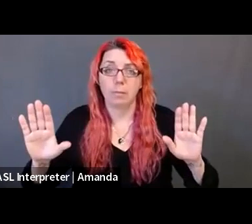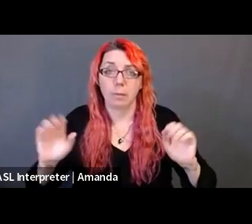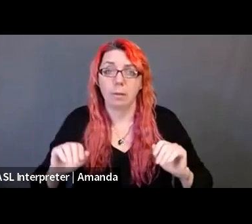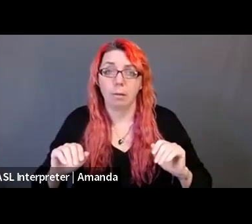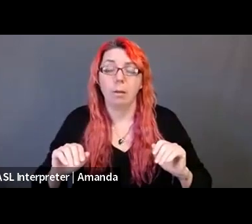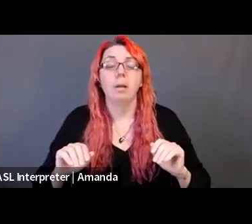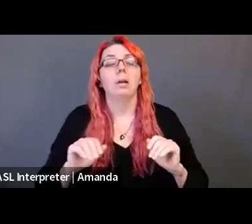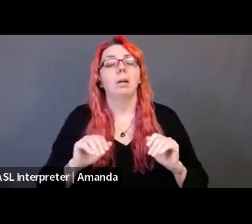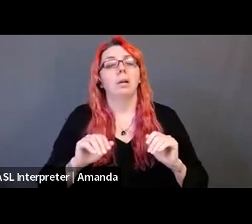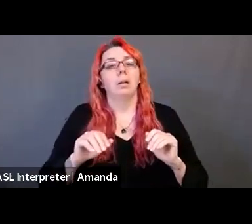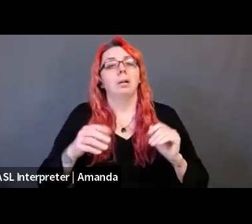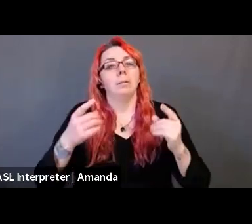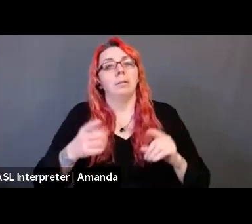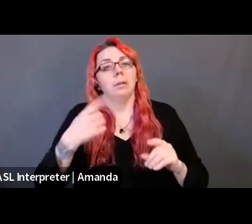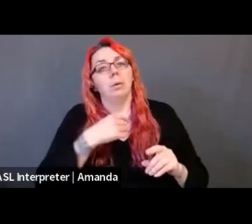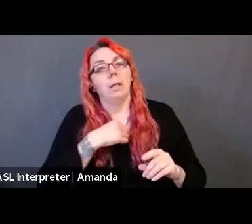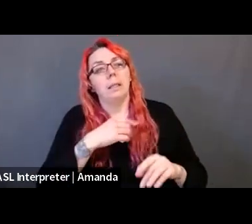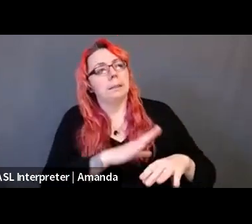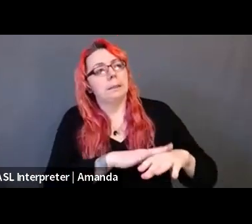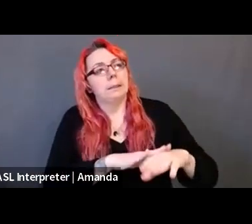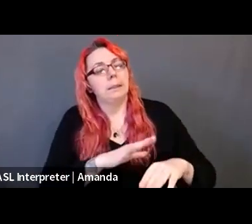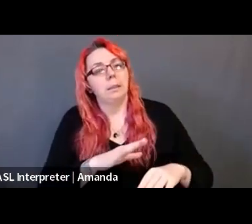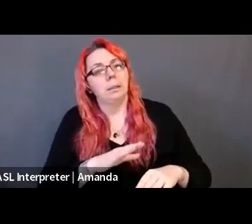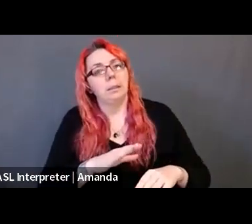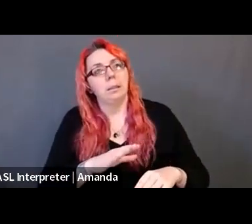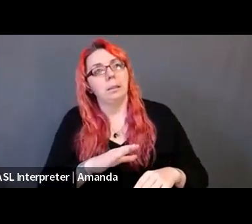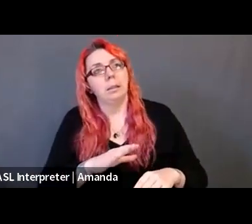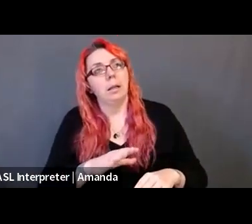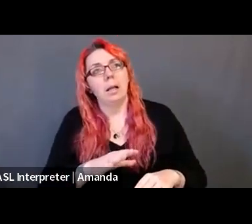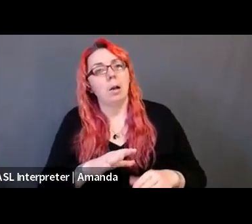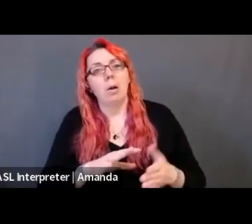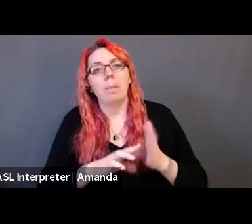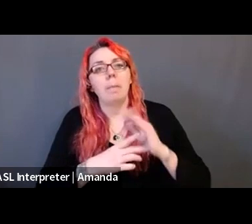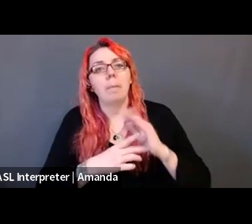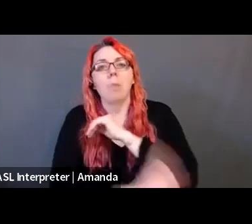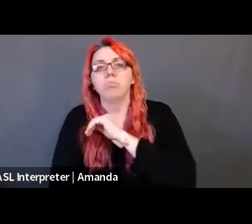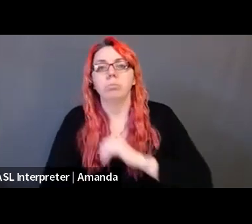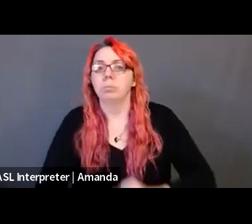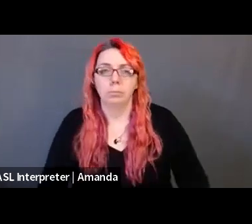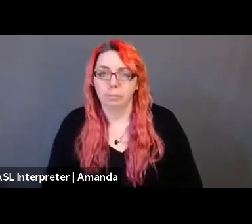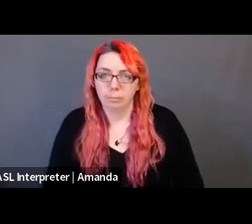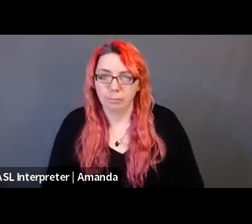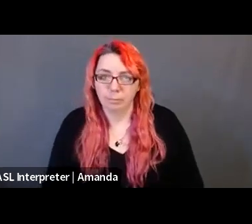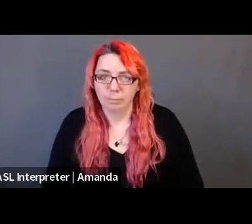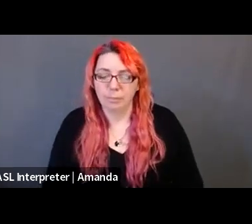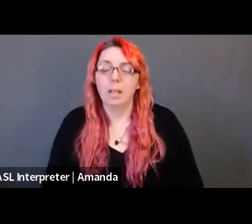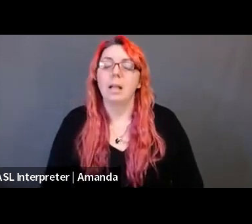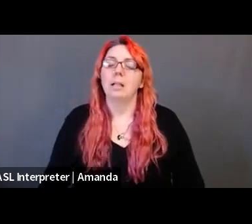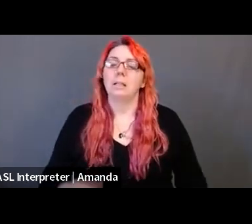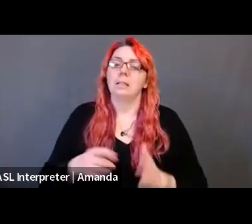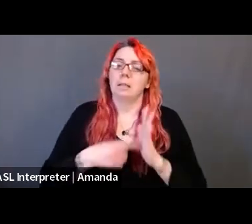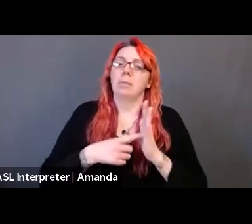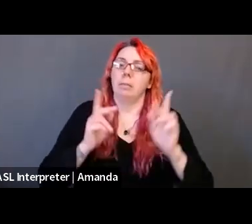like, you know, pinning someone down, or, you know, being very punitive, as I said earlier. So rather than accountability, it becomes more of a punitive piece, and